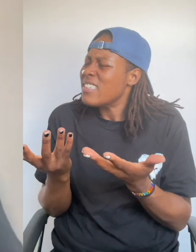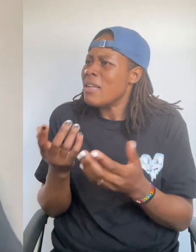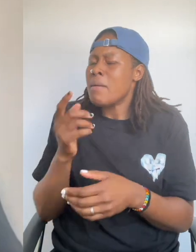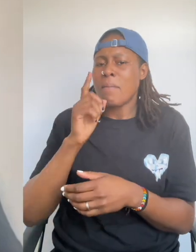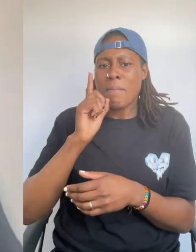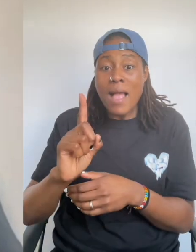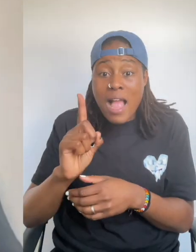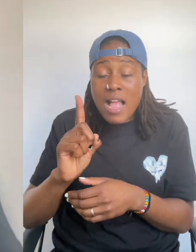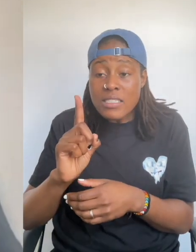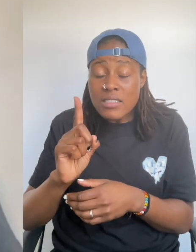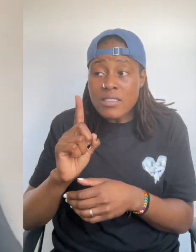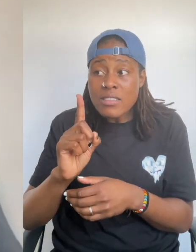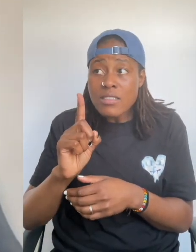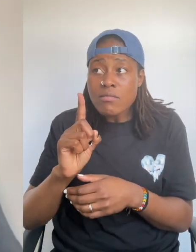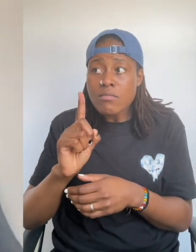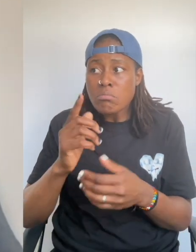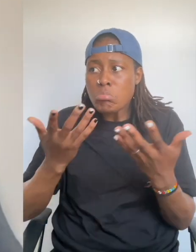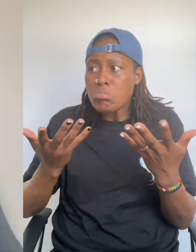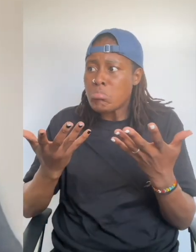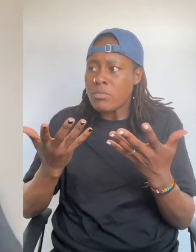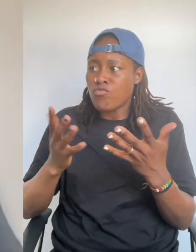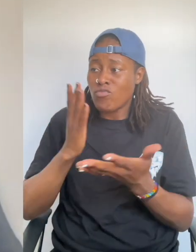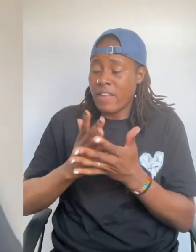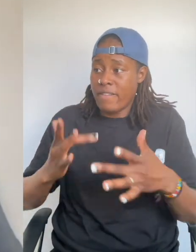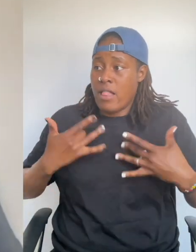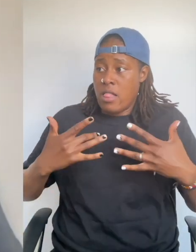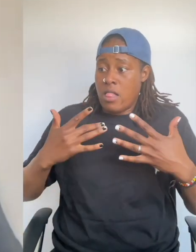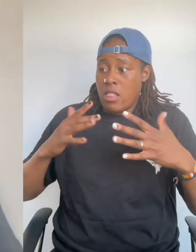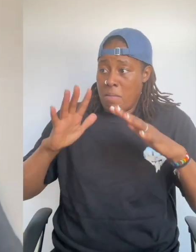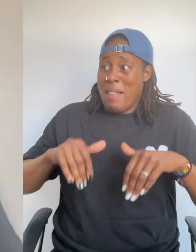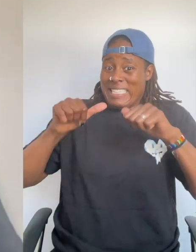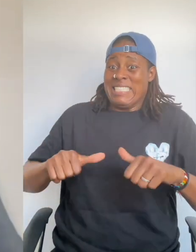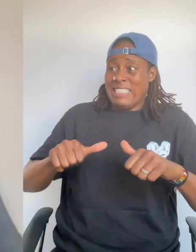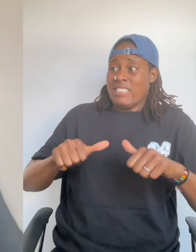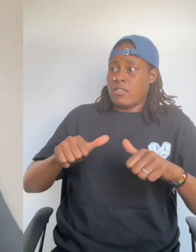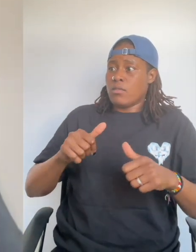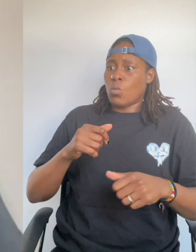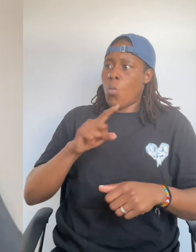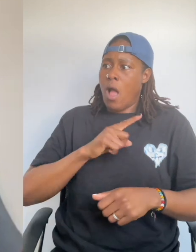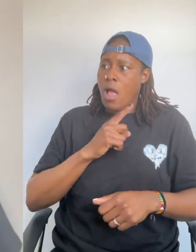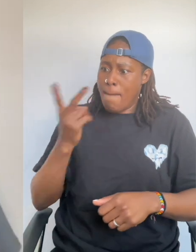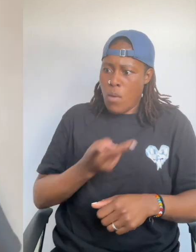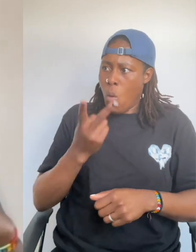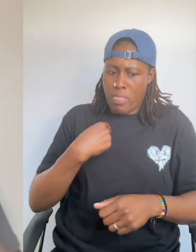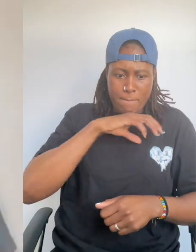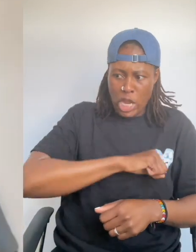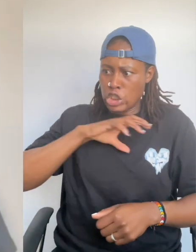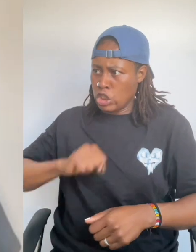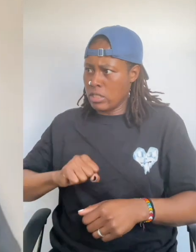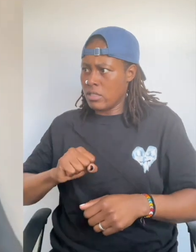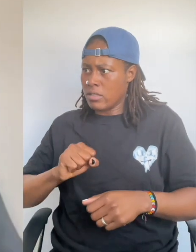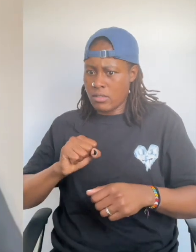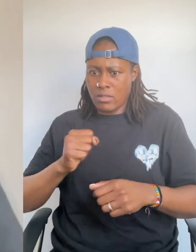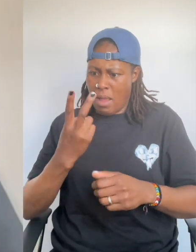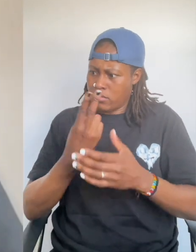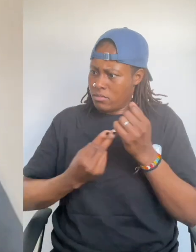But it's just, I don't know, I think it's just a blessing that like two things that I'm really passionate about have found a way to